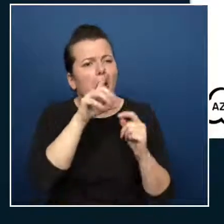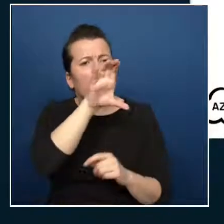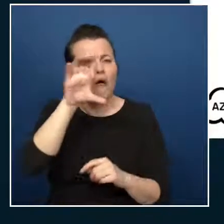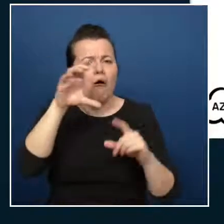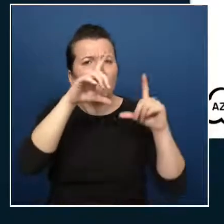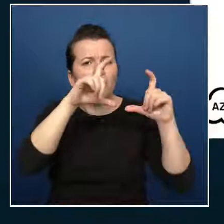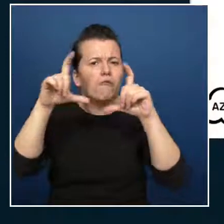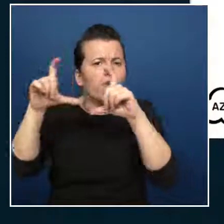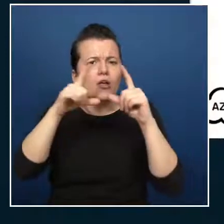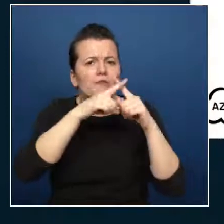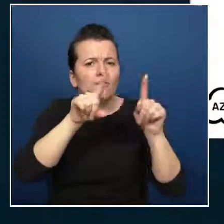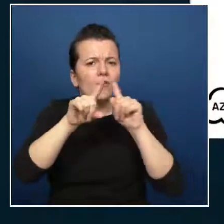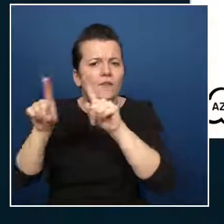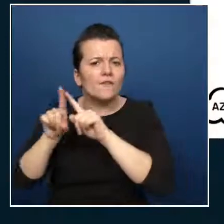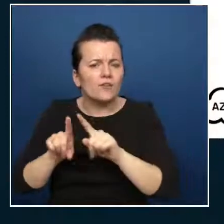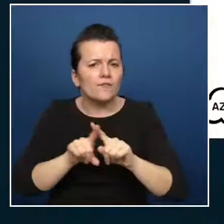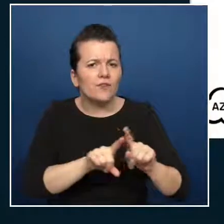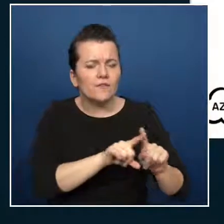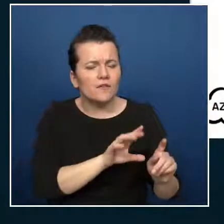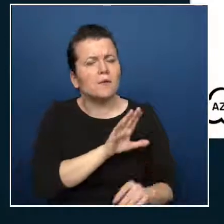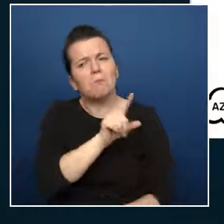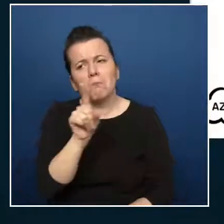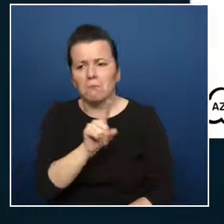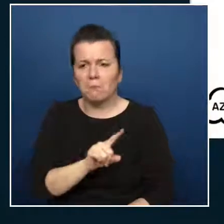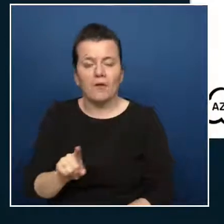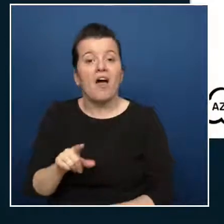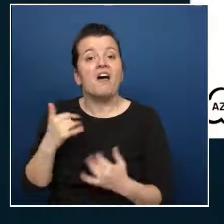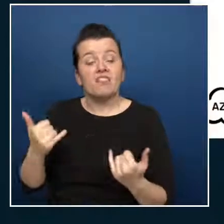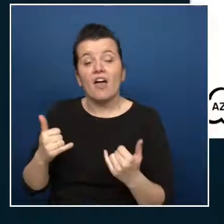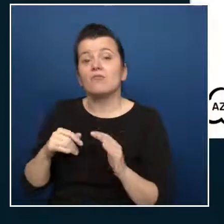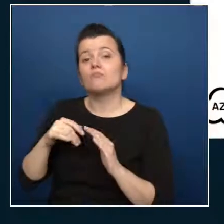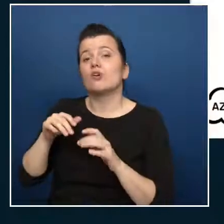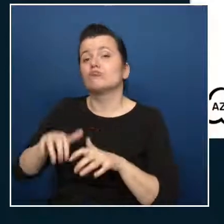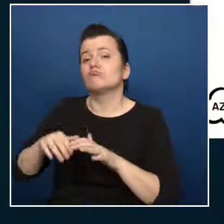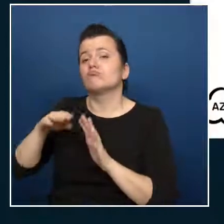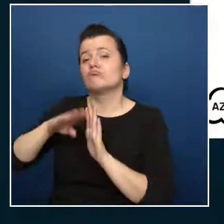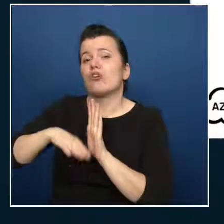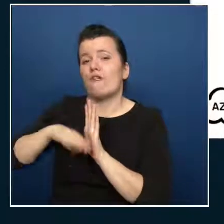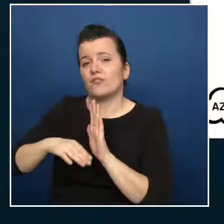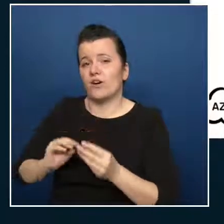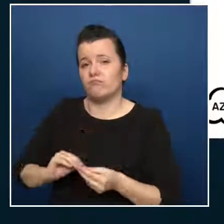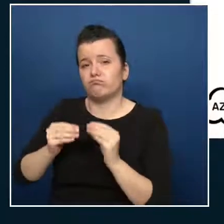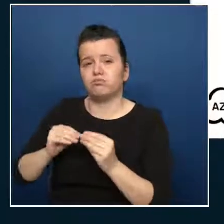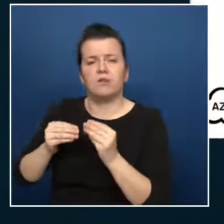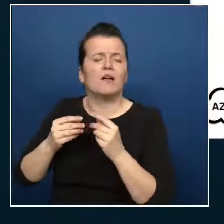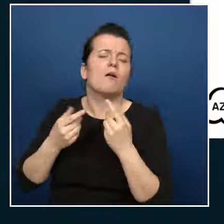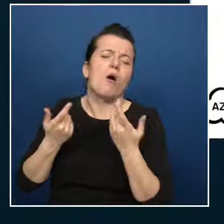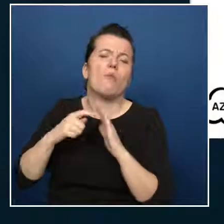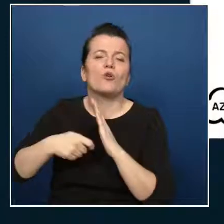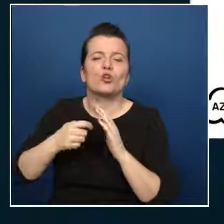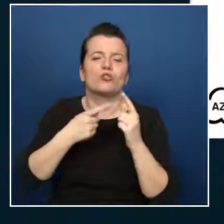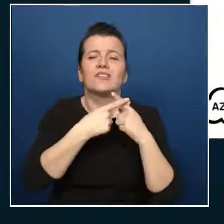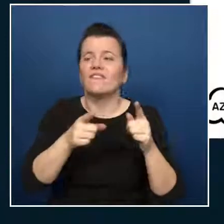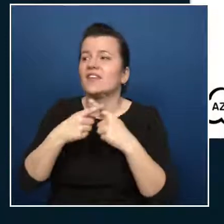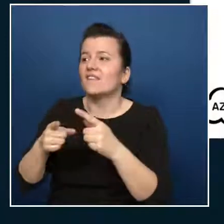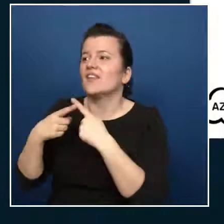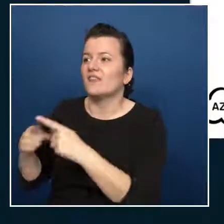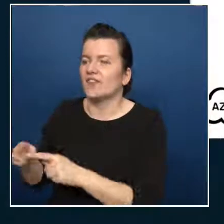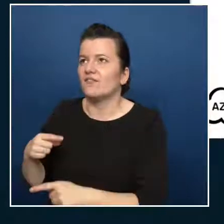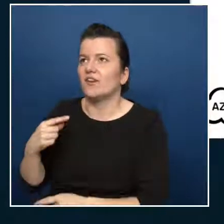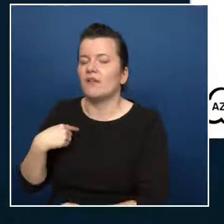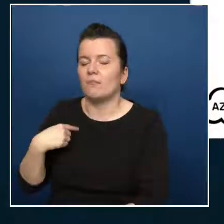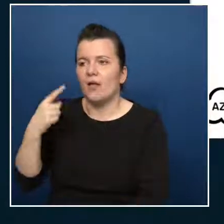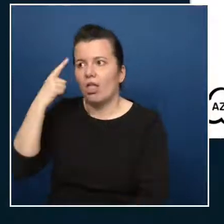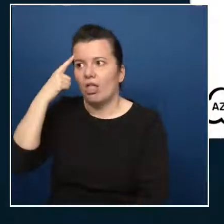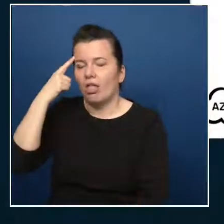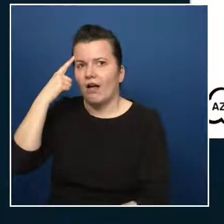working for several years as a software developer, working in different projects, I realized that this series